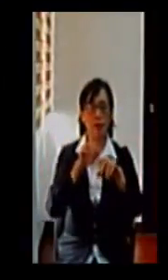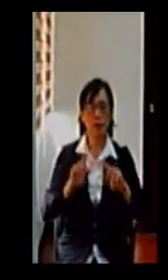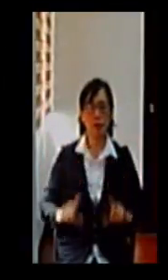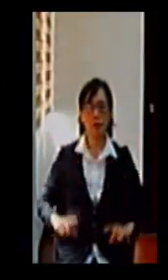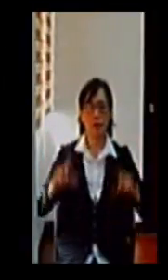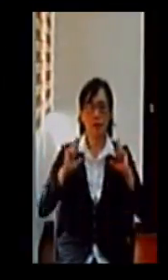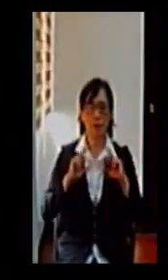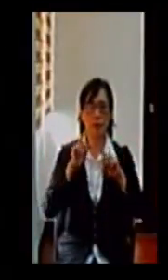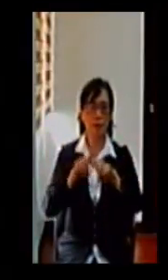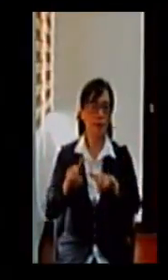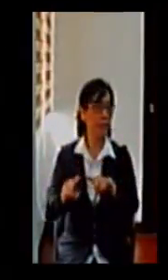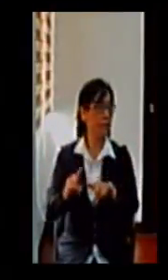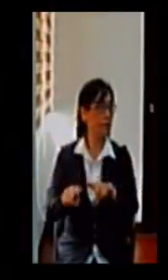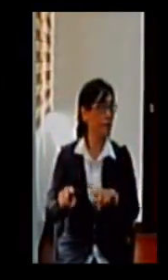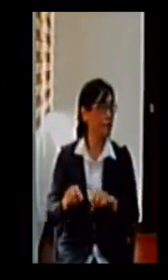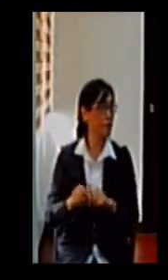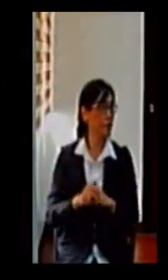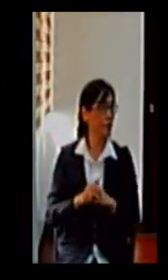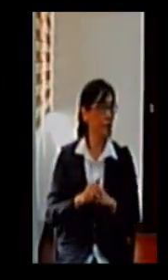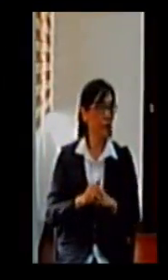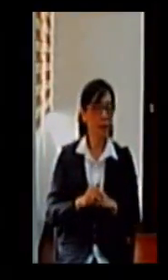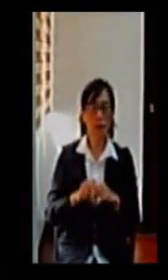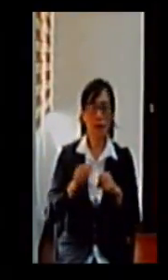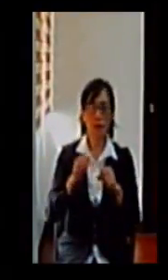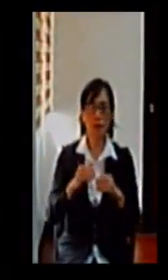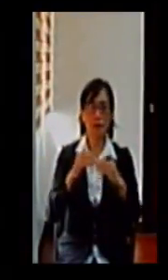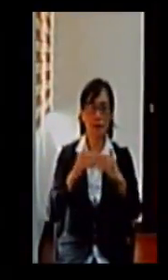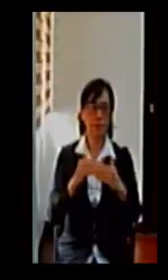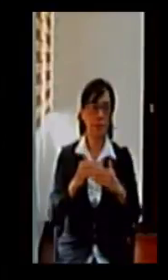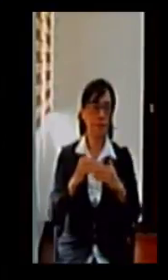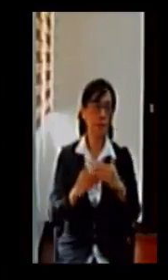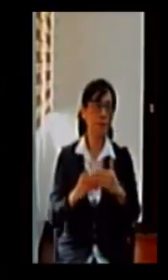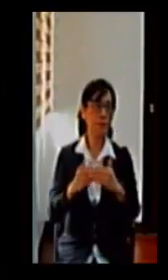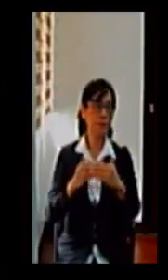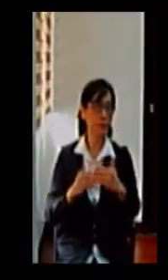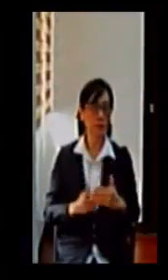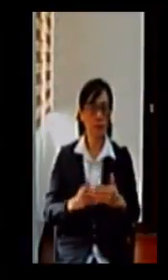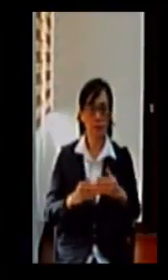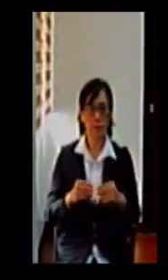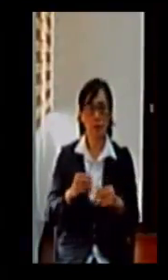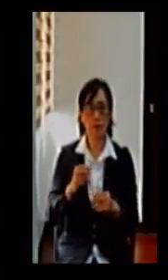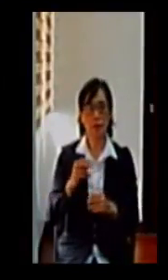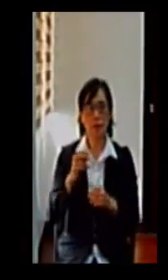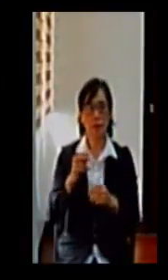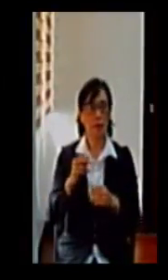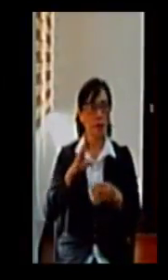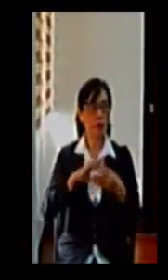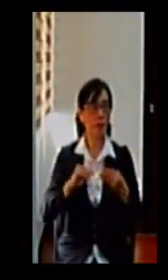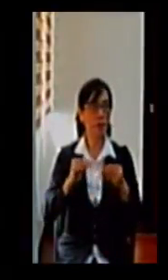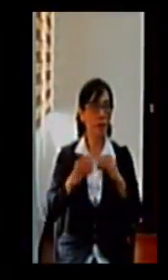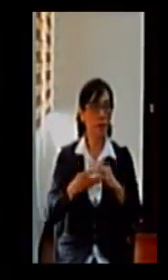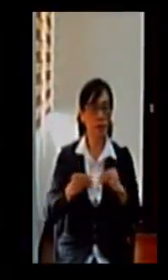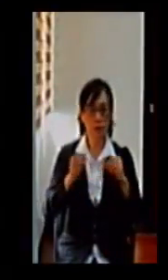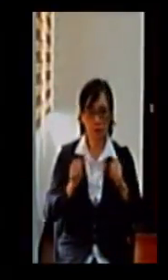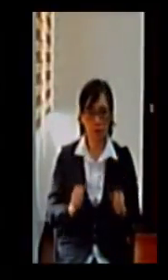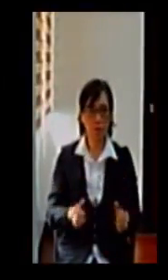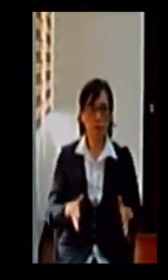Philippines. Your Honor, before we proceed with the testimony of Dr. Neil Maliari, may we be allowed